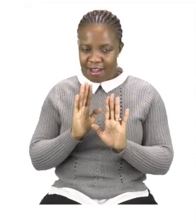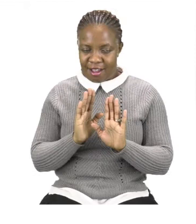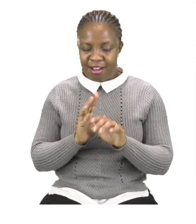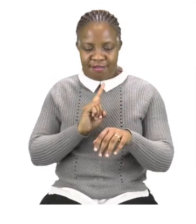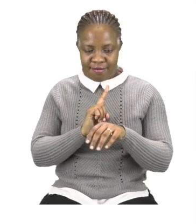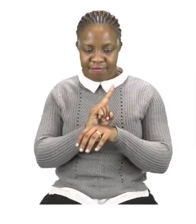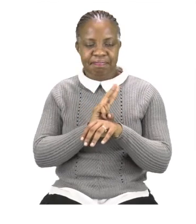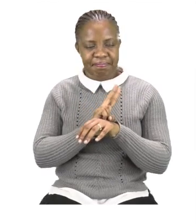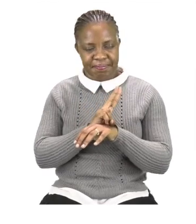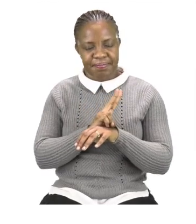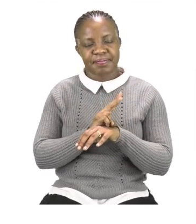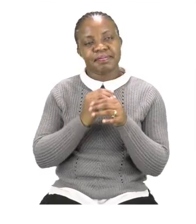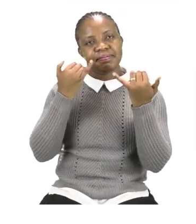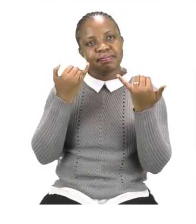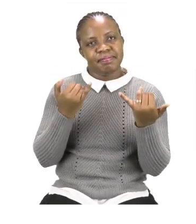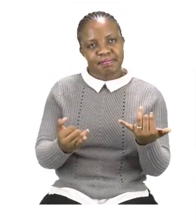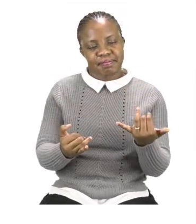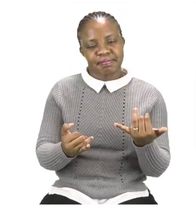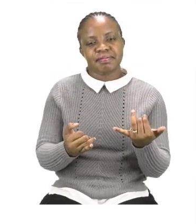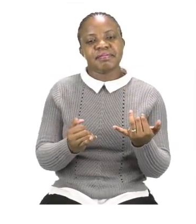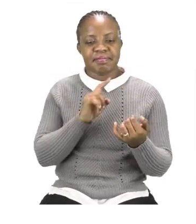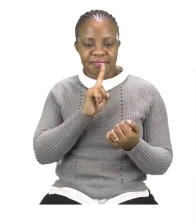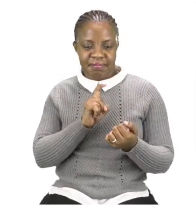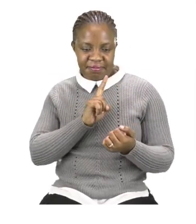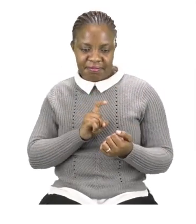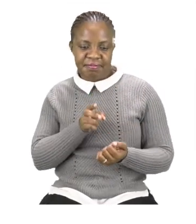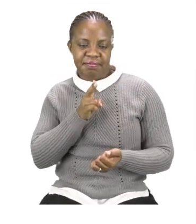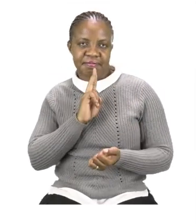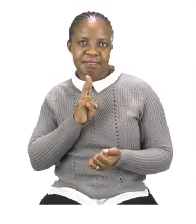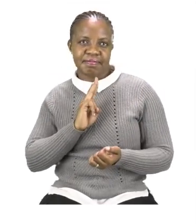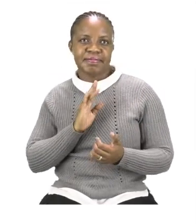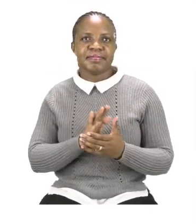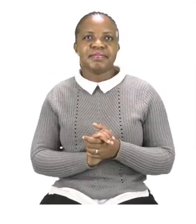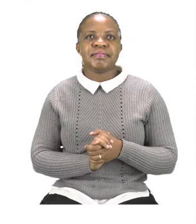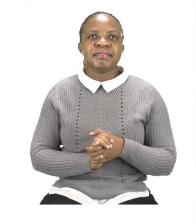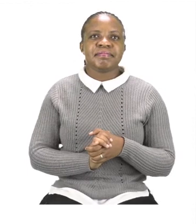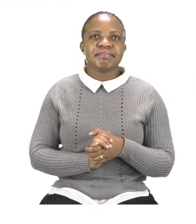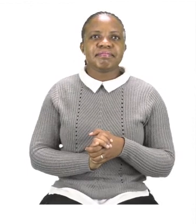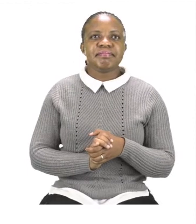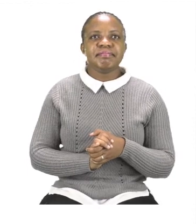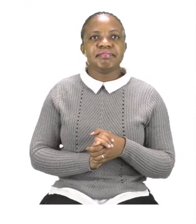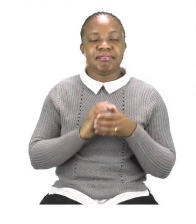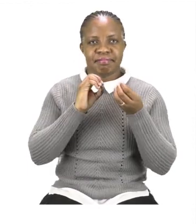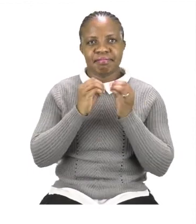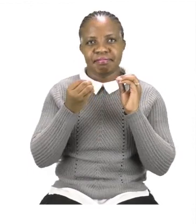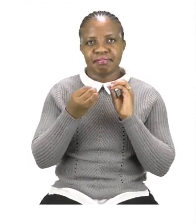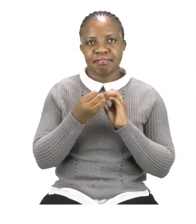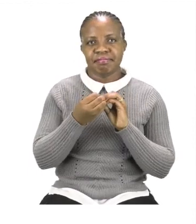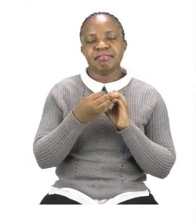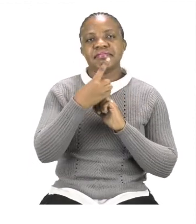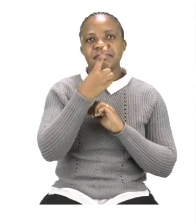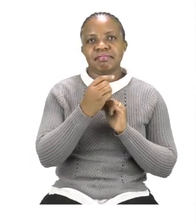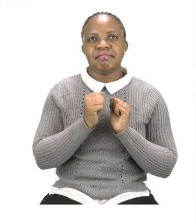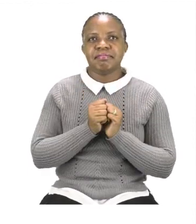time, we are now going to answer the questions. Now, number 1 says, what is the